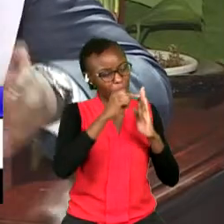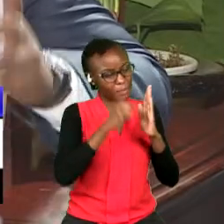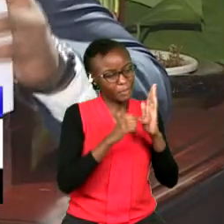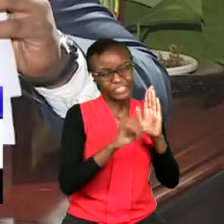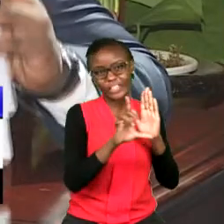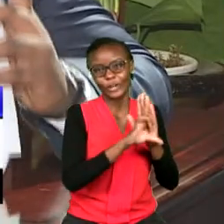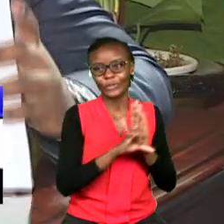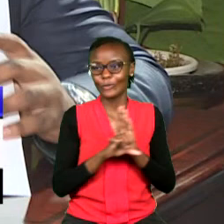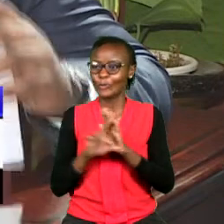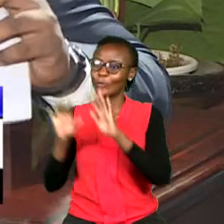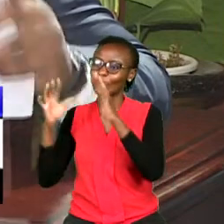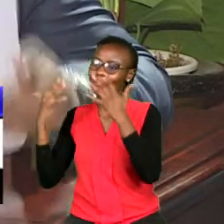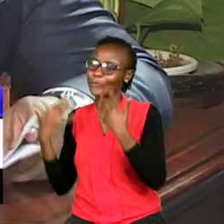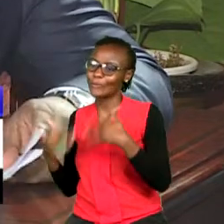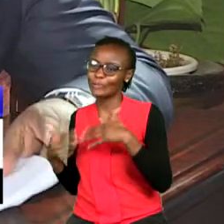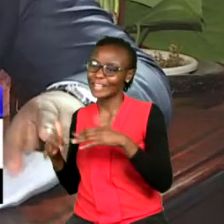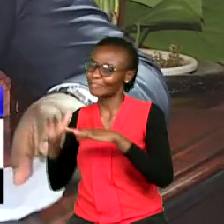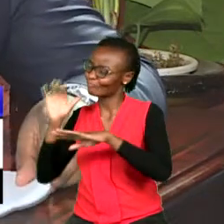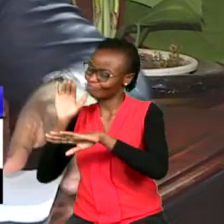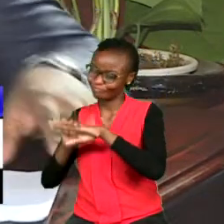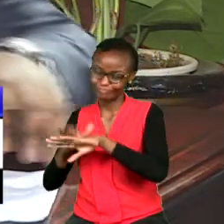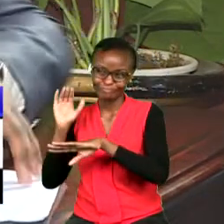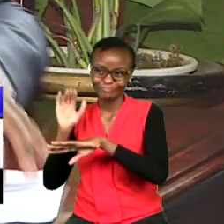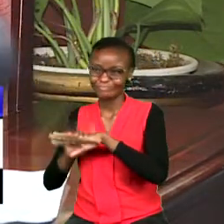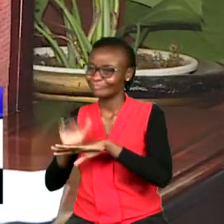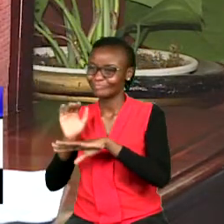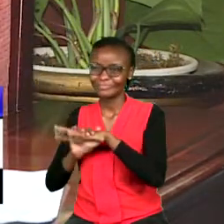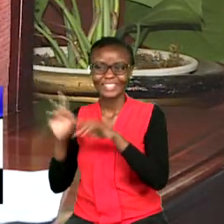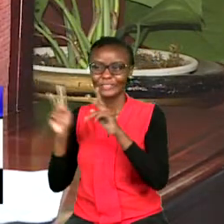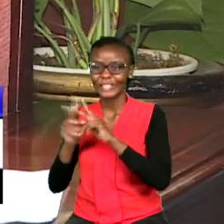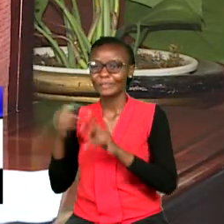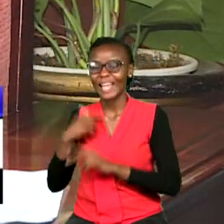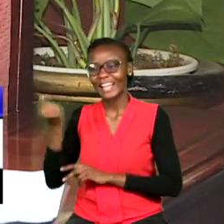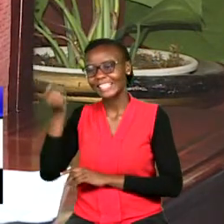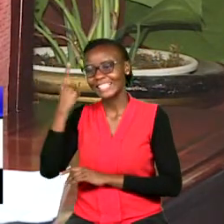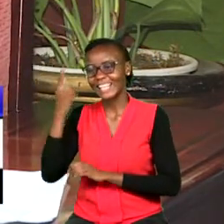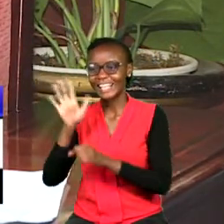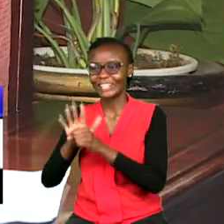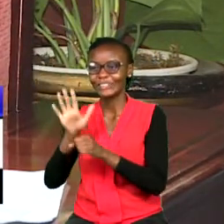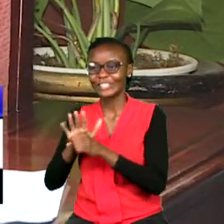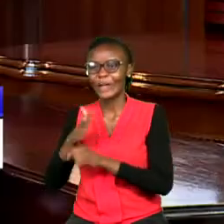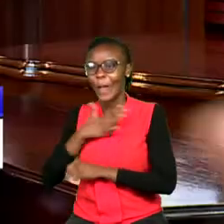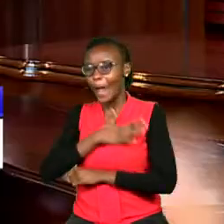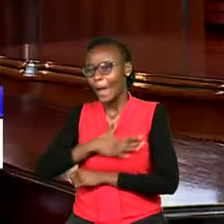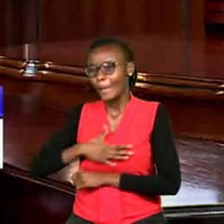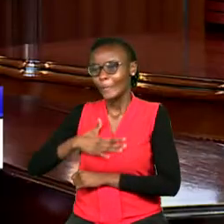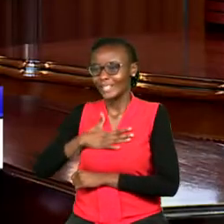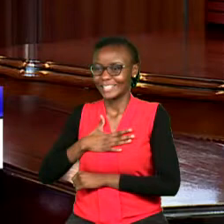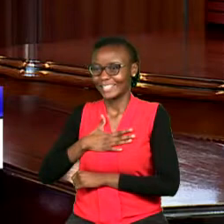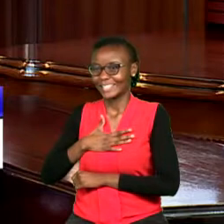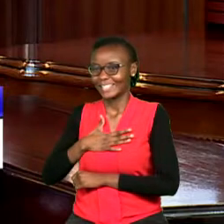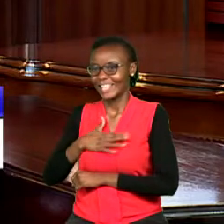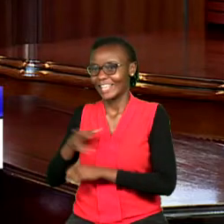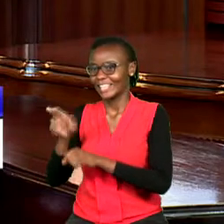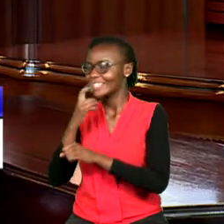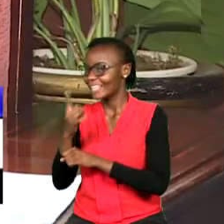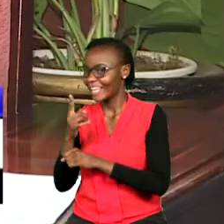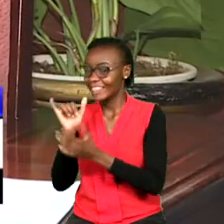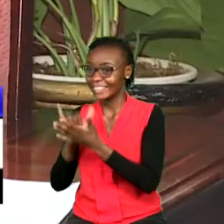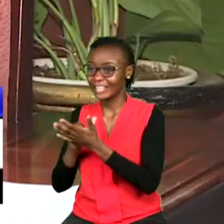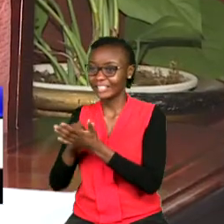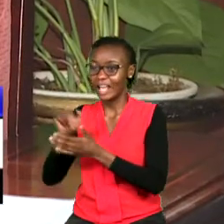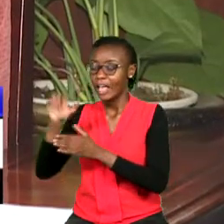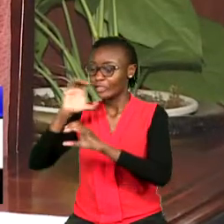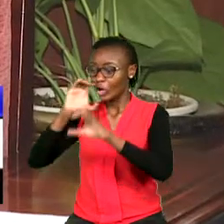was a wonderful conversation, enlightening by all standards. I'd like you to sign out for us. This is your camera. Just say,